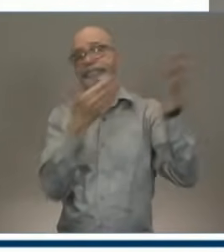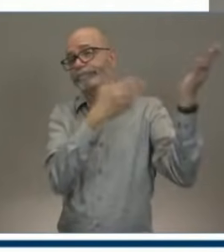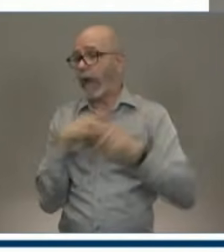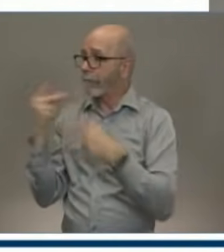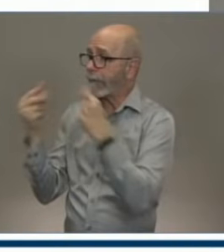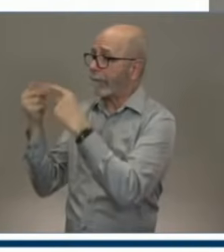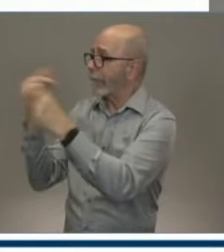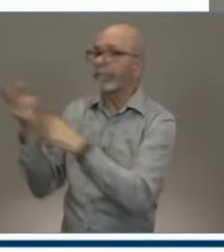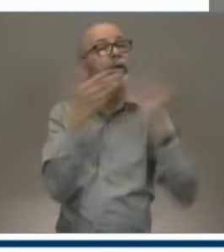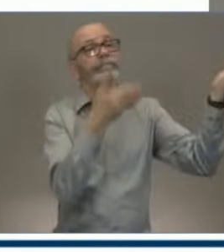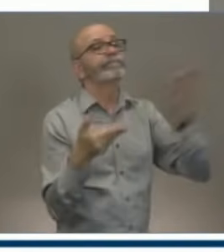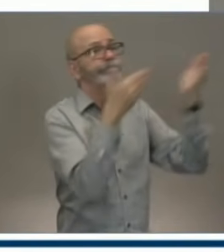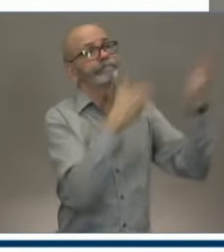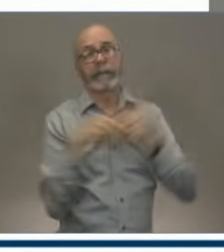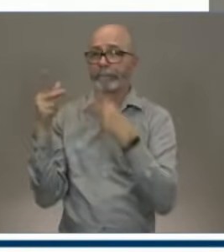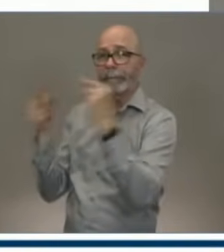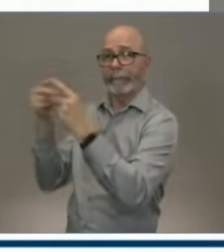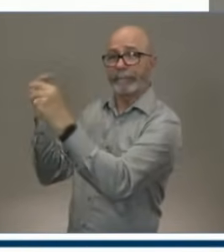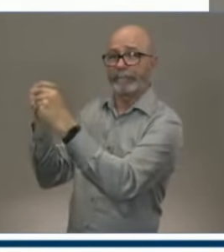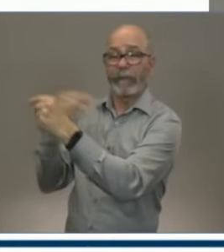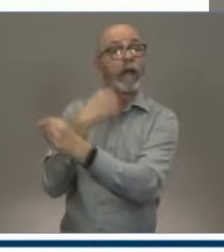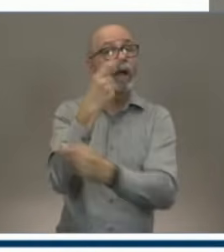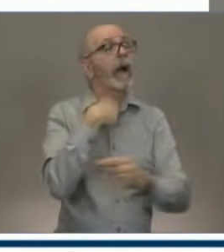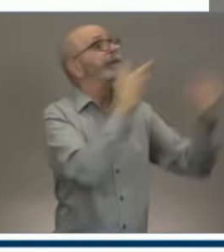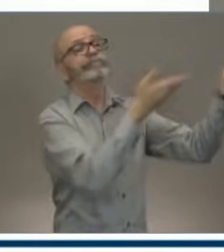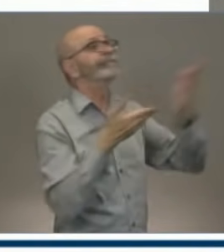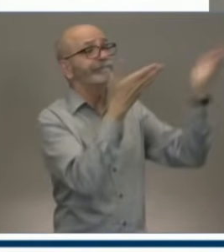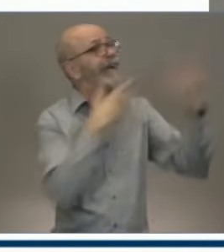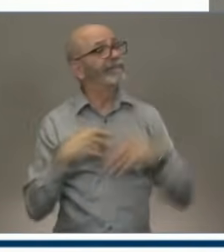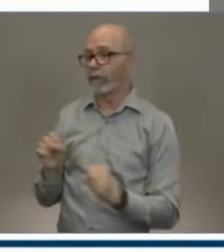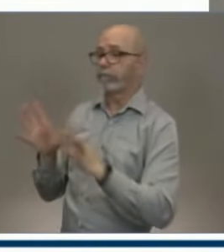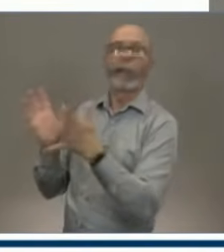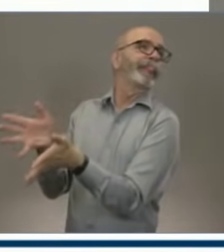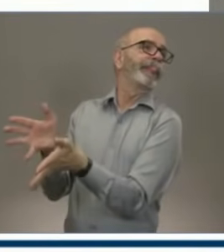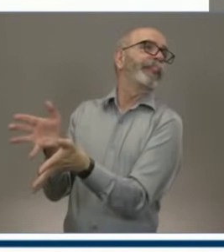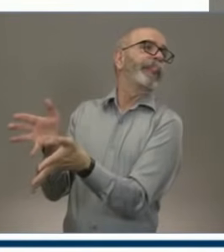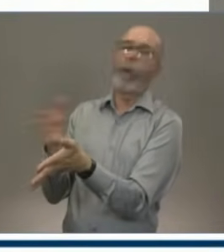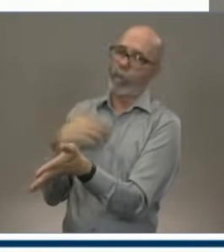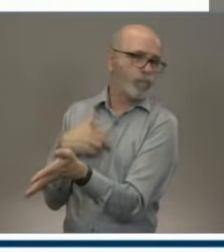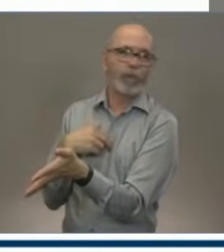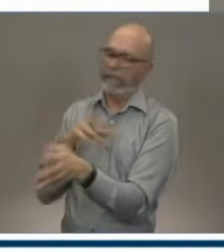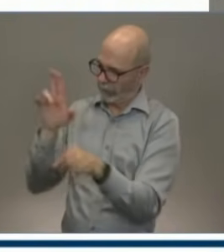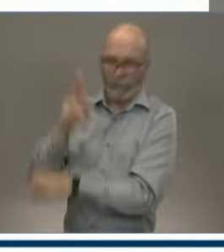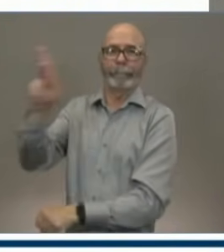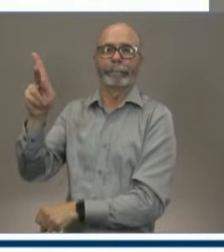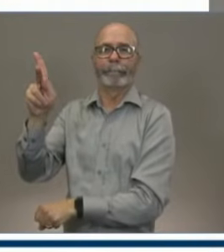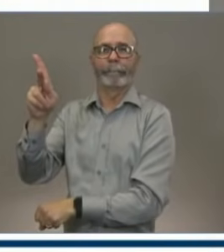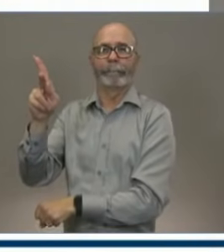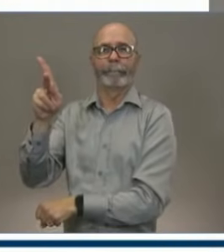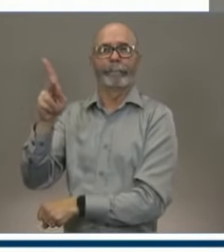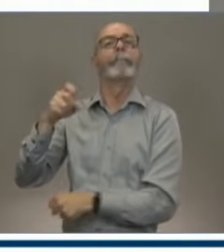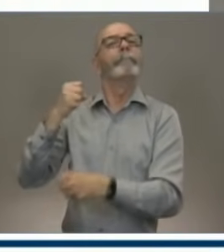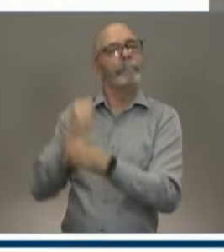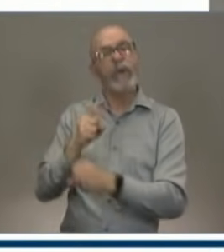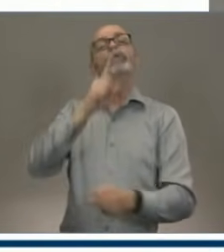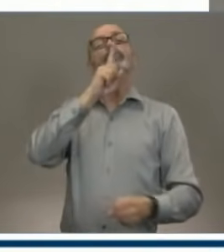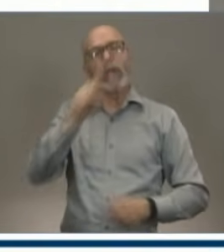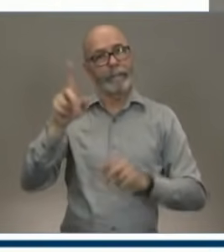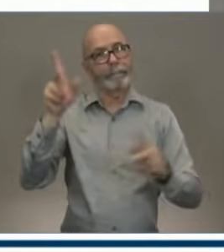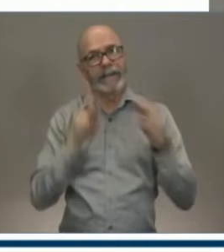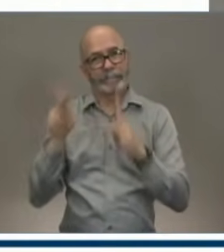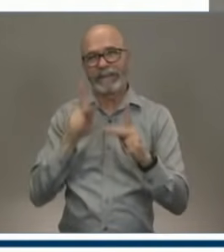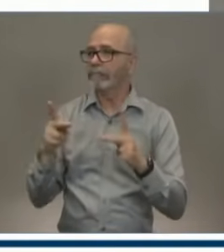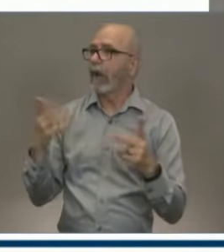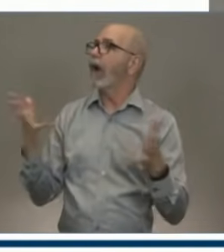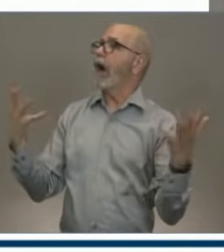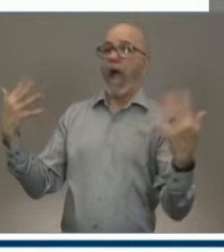a surplus of vaccine in the province, but also we have to be we're cognizant that we have to make sure people have access across